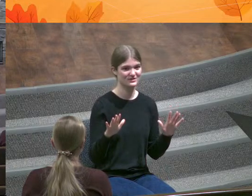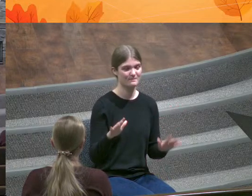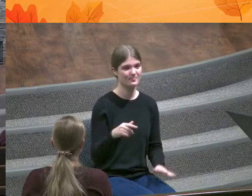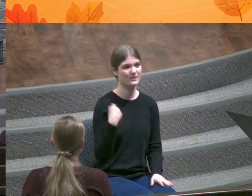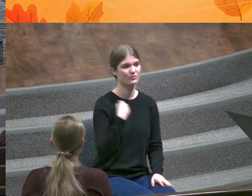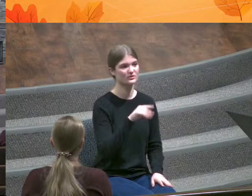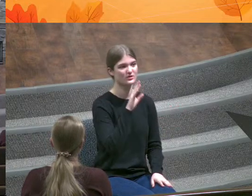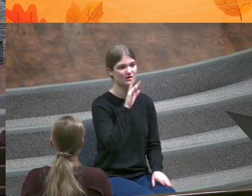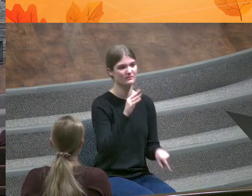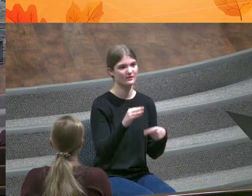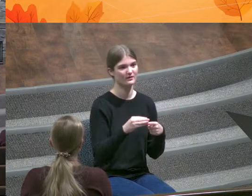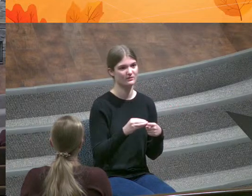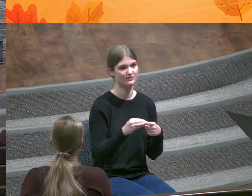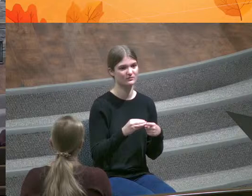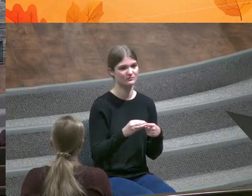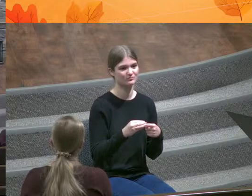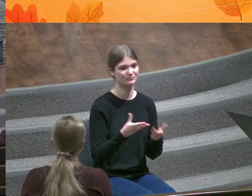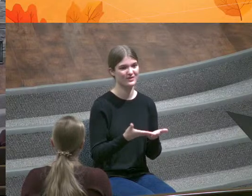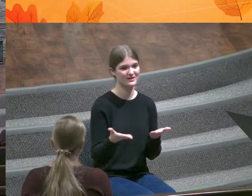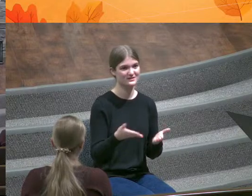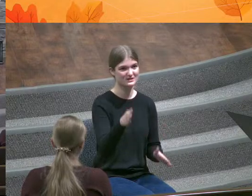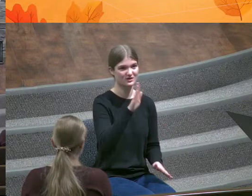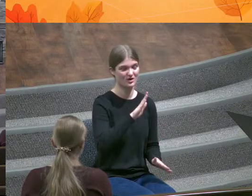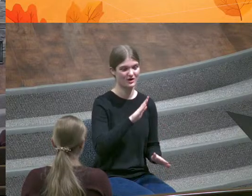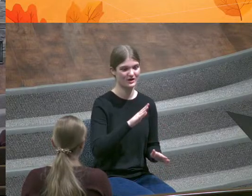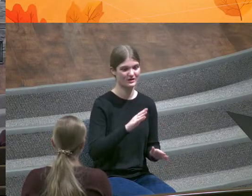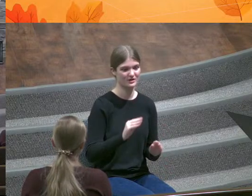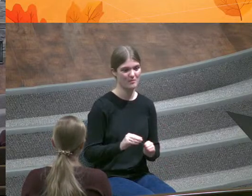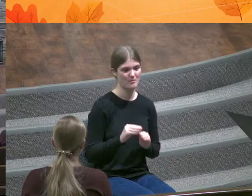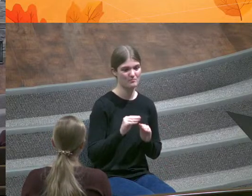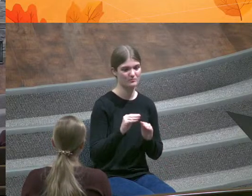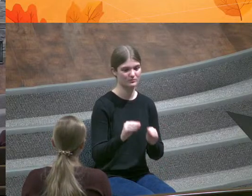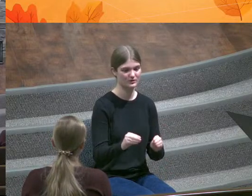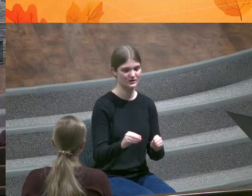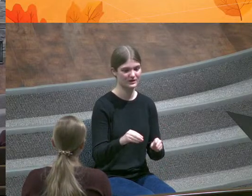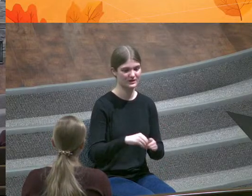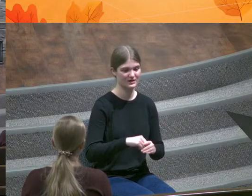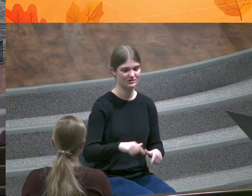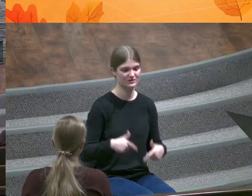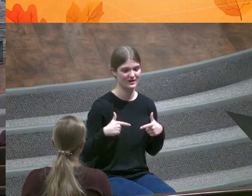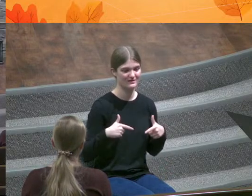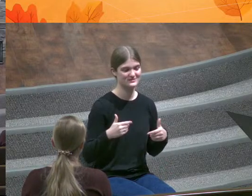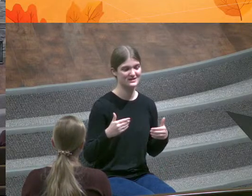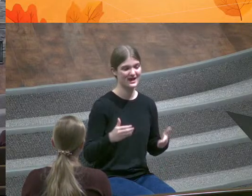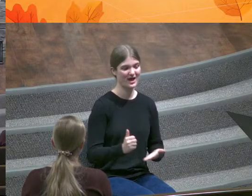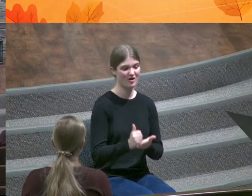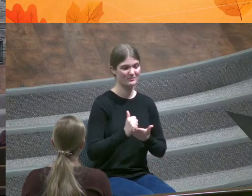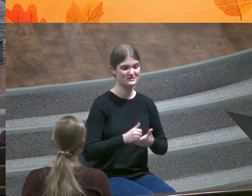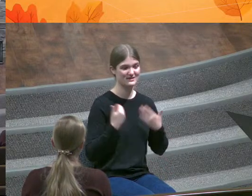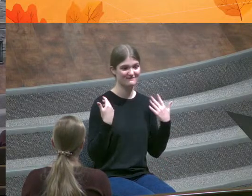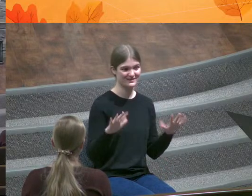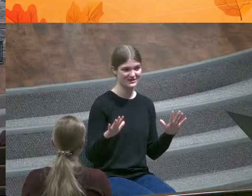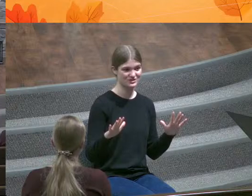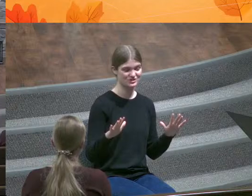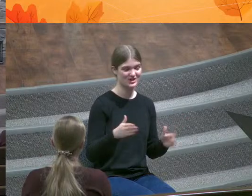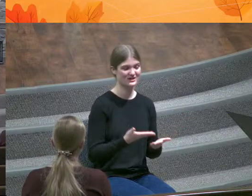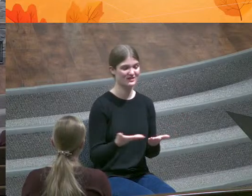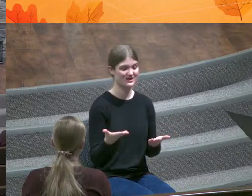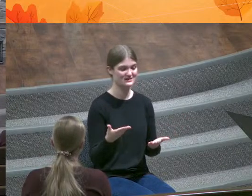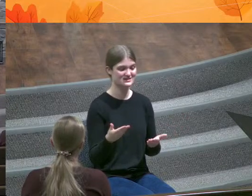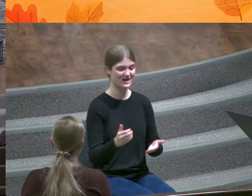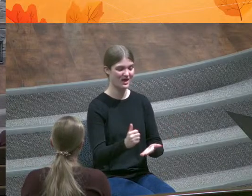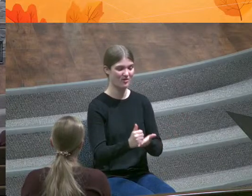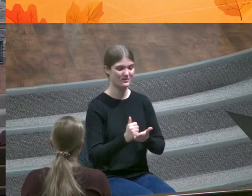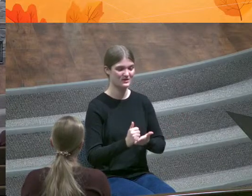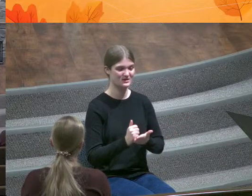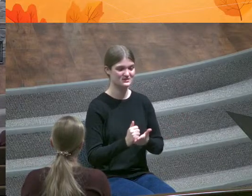And so what we're going to talk about tonight are the things that God put in place to help us finish and the things that help